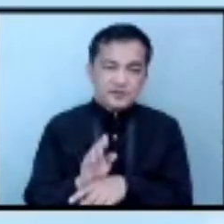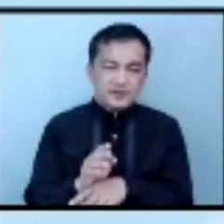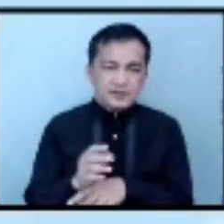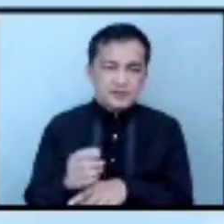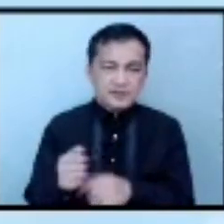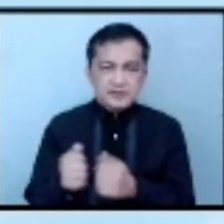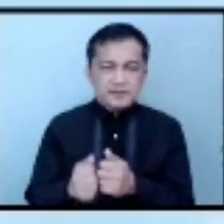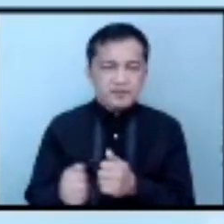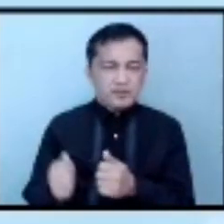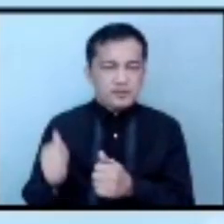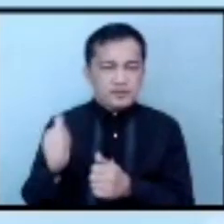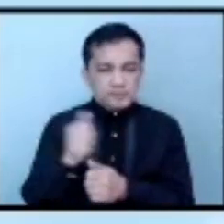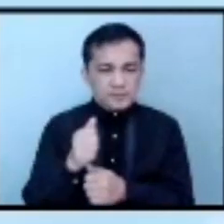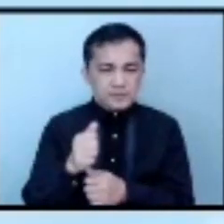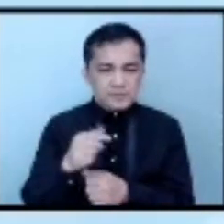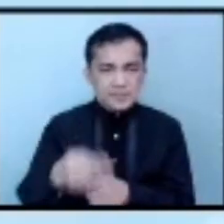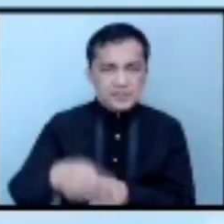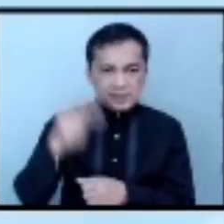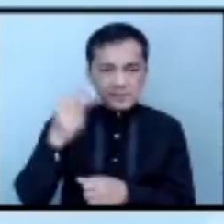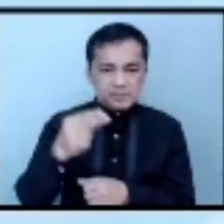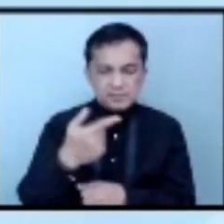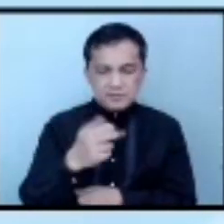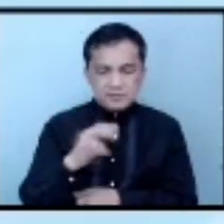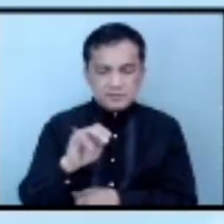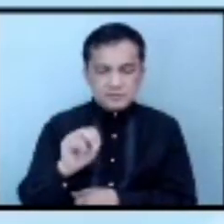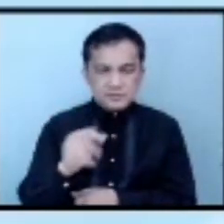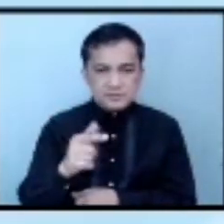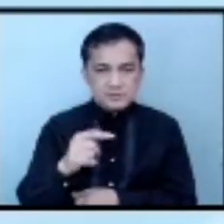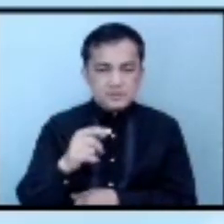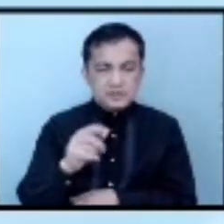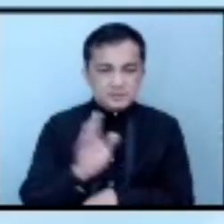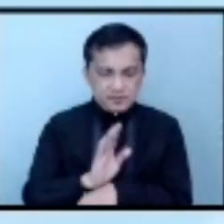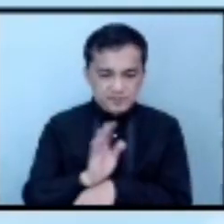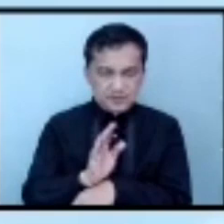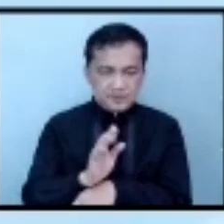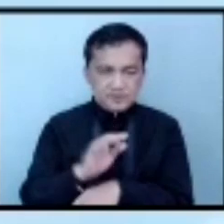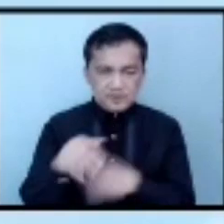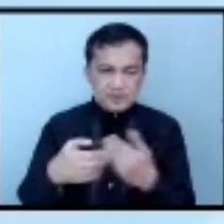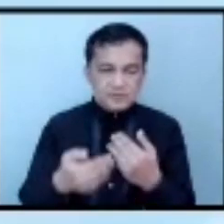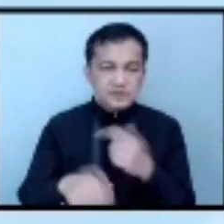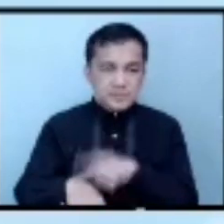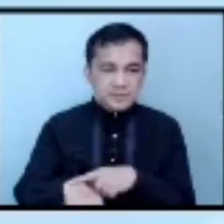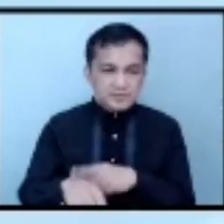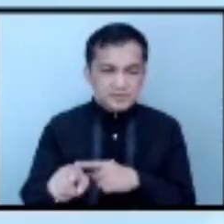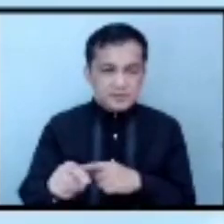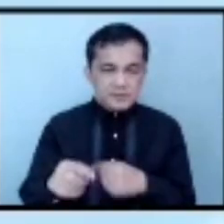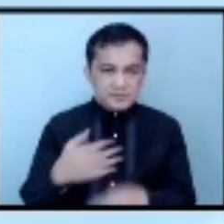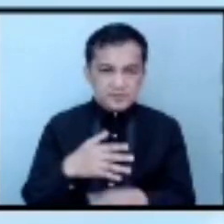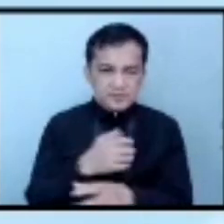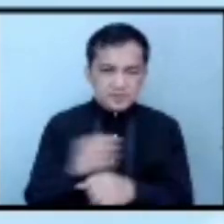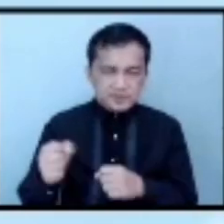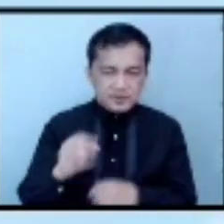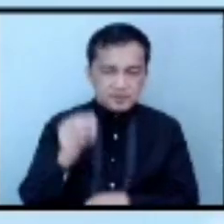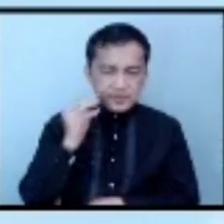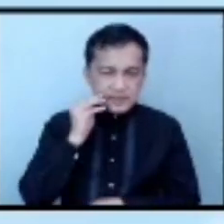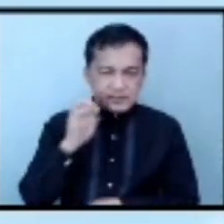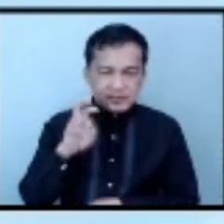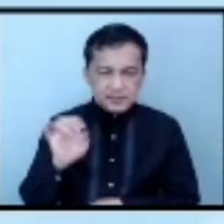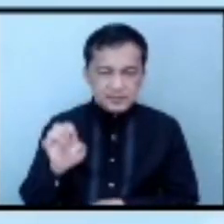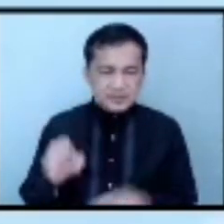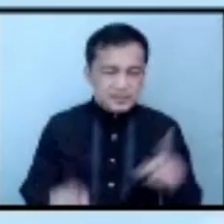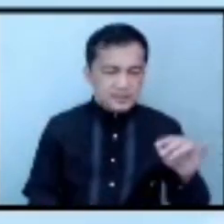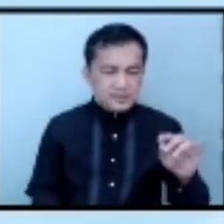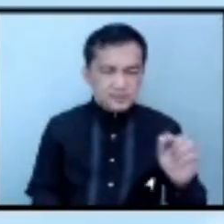goodbye highest grossing Filipino movie of all time Mar Rivera dong dant